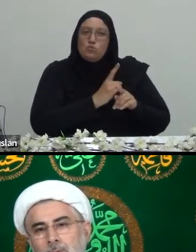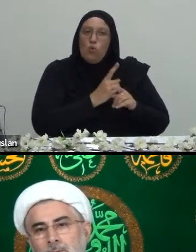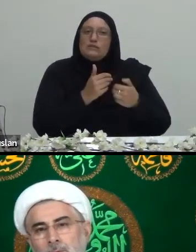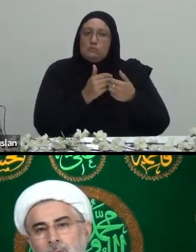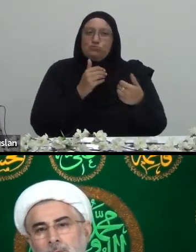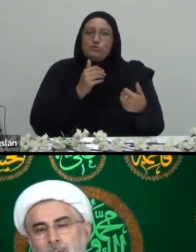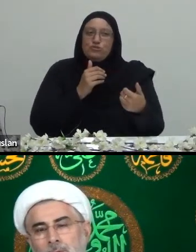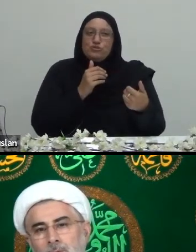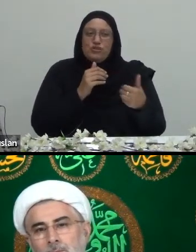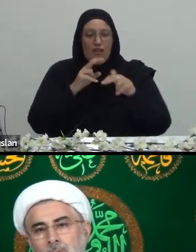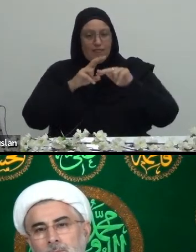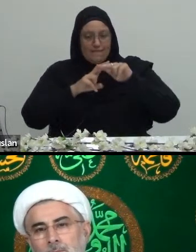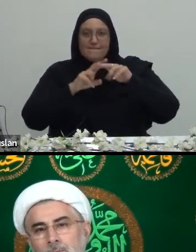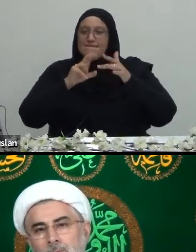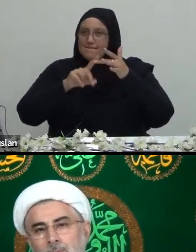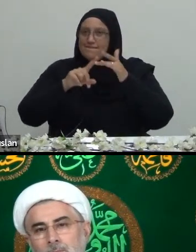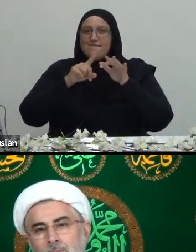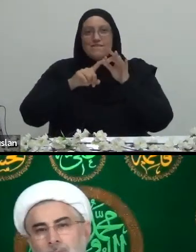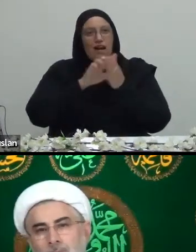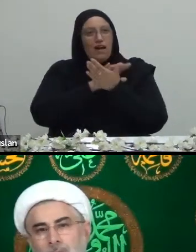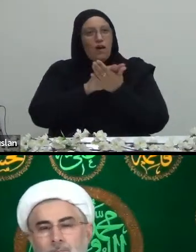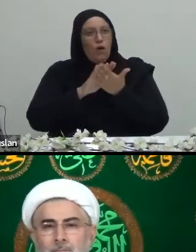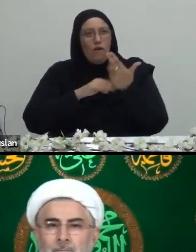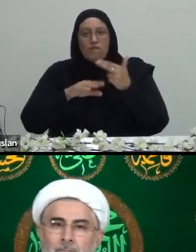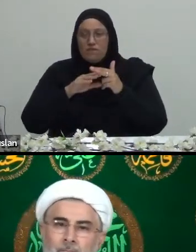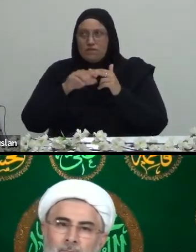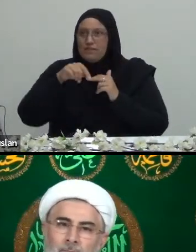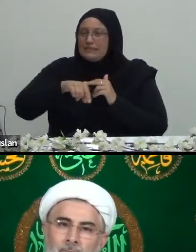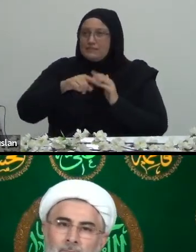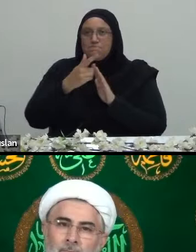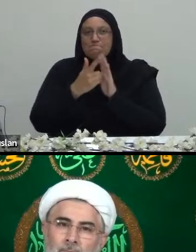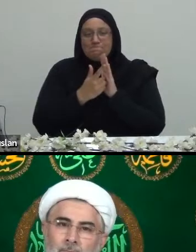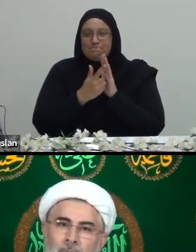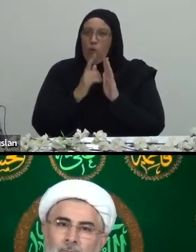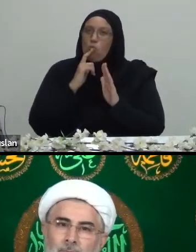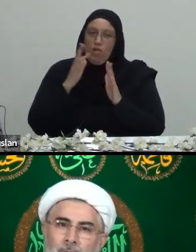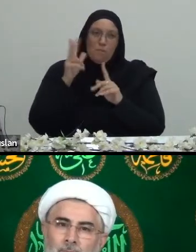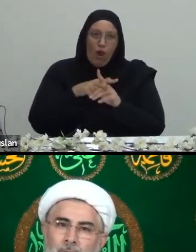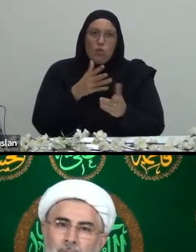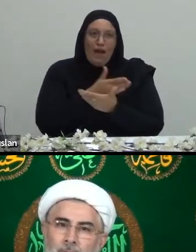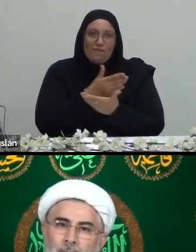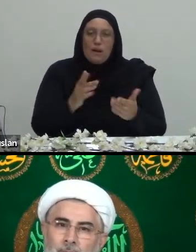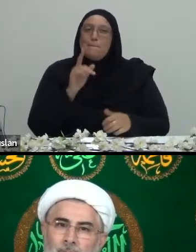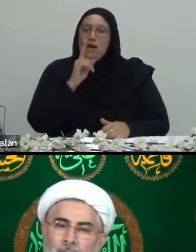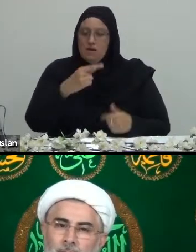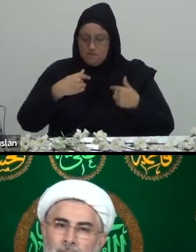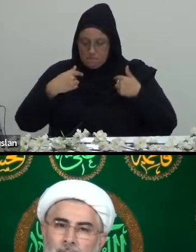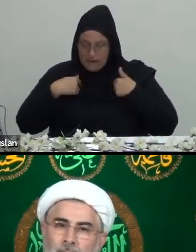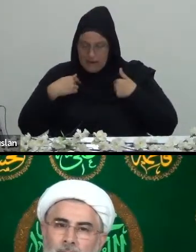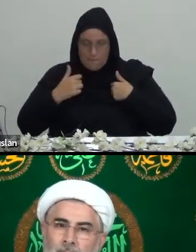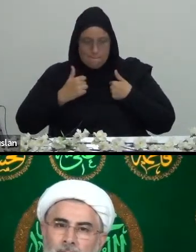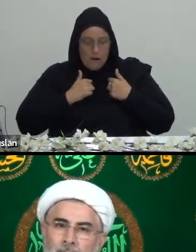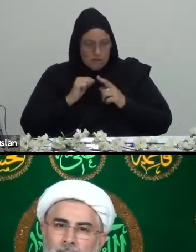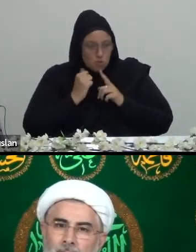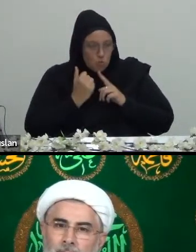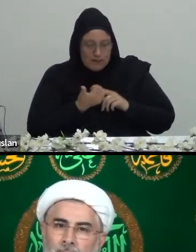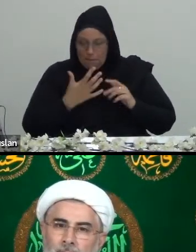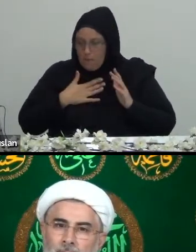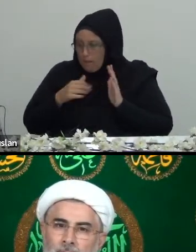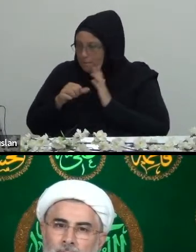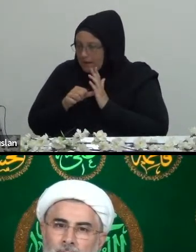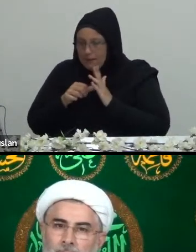it applies to you in your circumstance, it is best that you take the opportunity to discuss with an appropriate scholar at